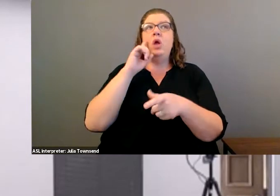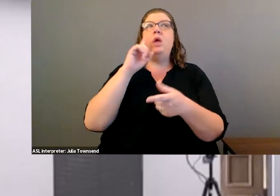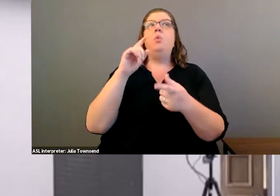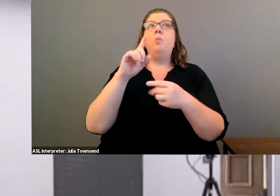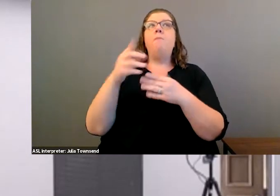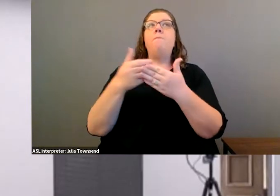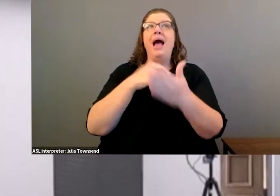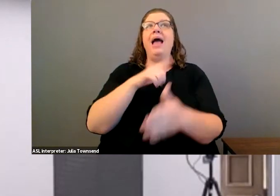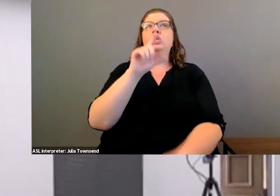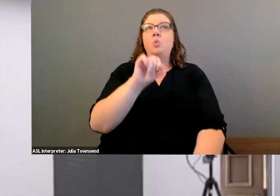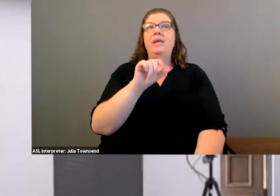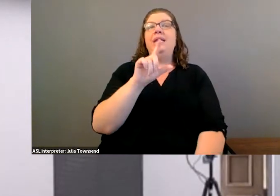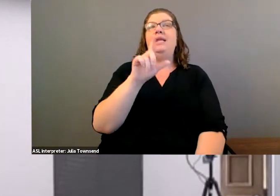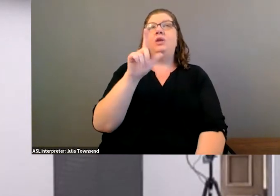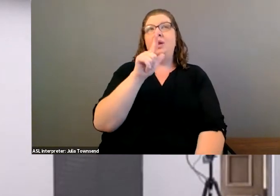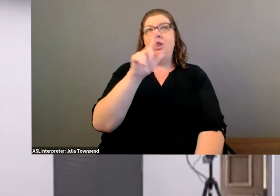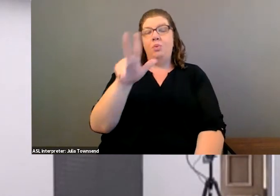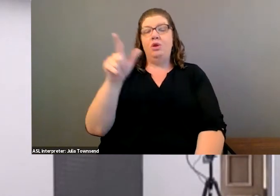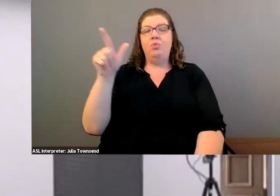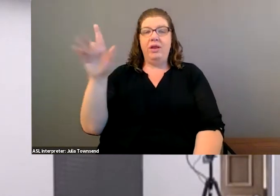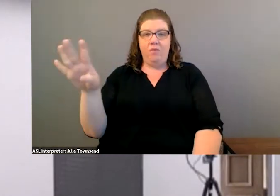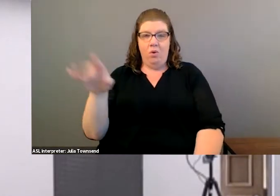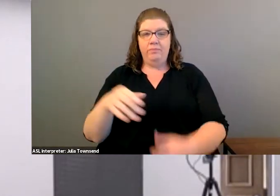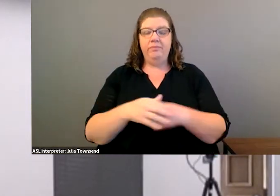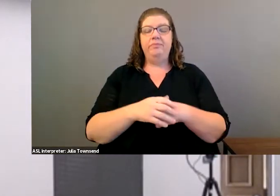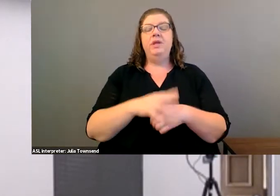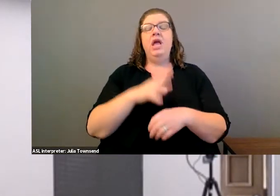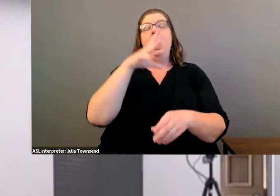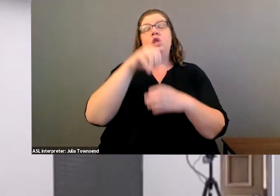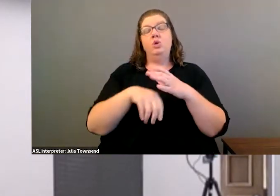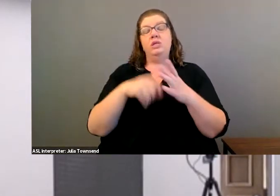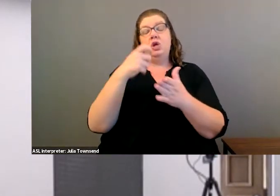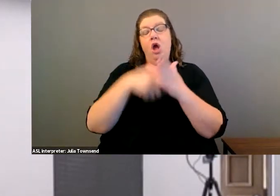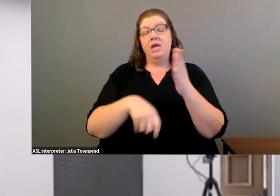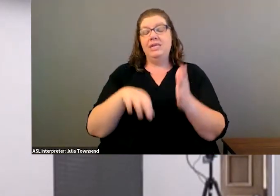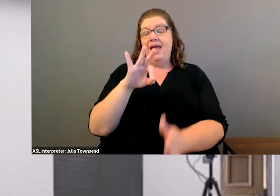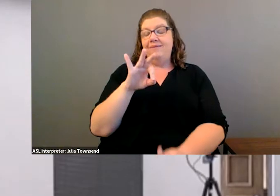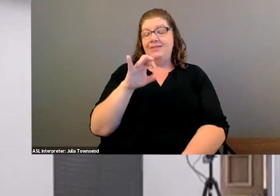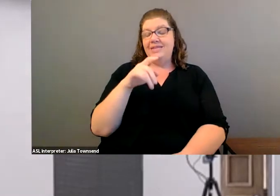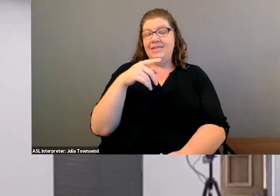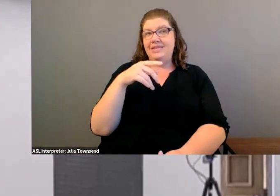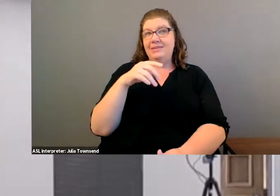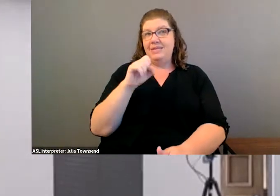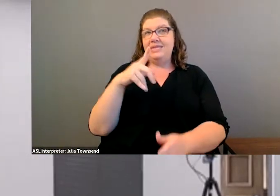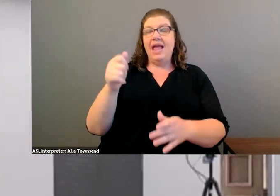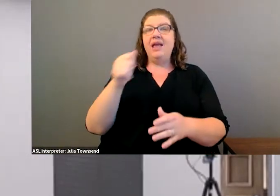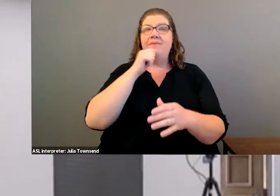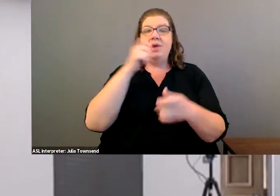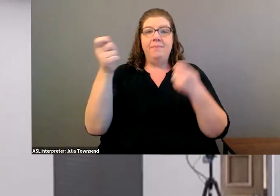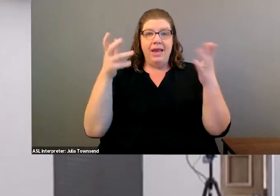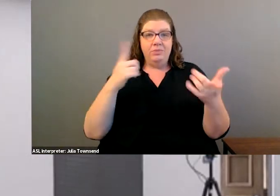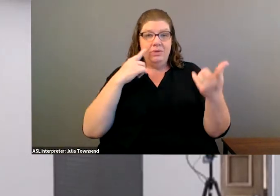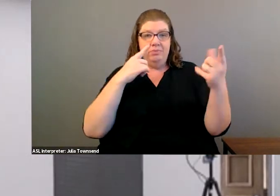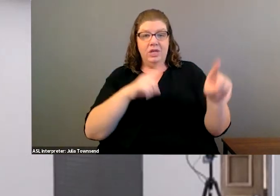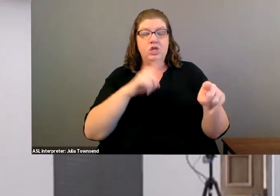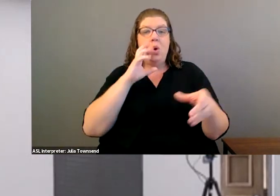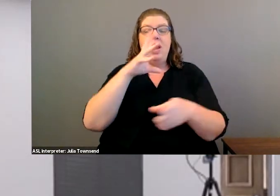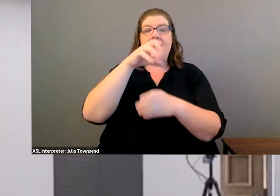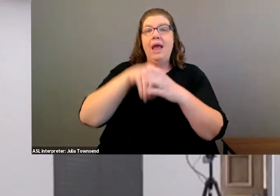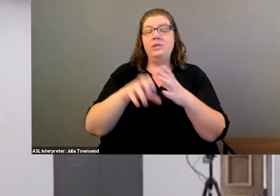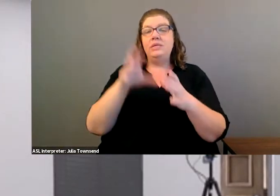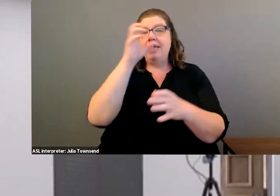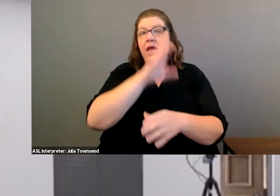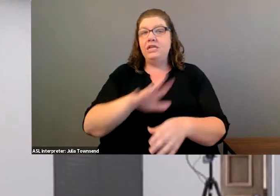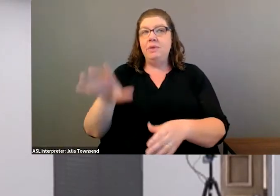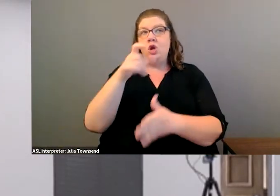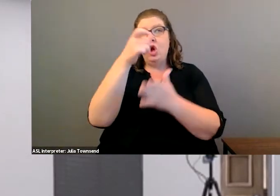CSEA AB 1200 includes the previous costs of SBTA, confidential, and management, and therefore accounts for the estimated total cost